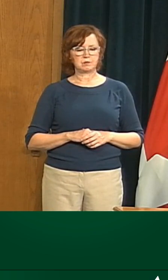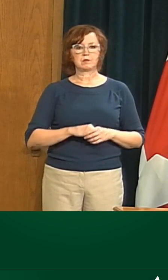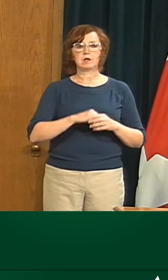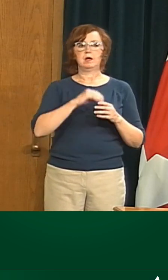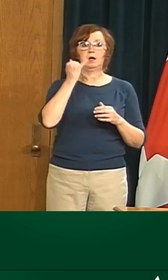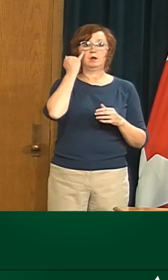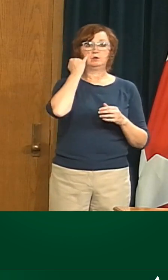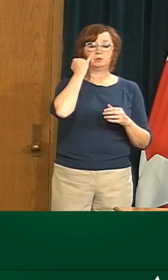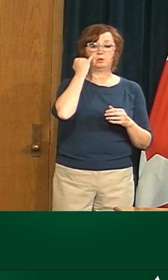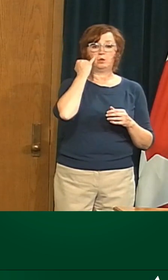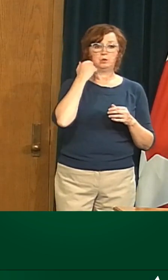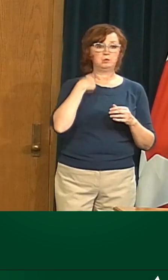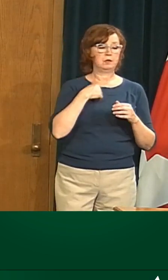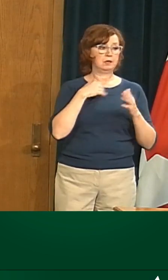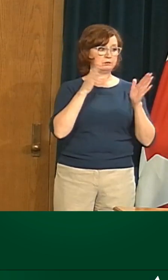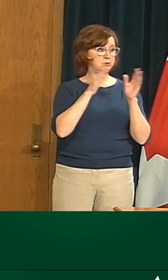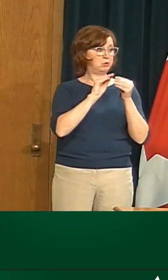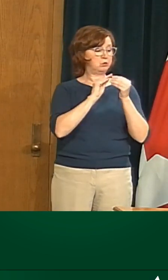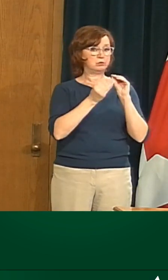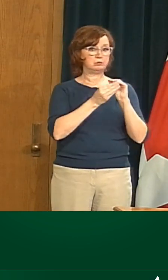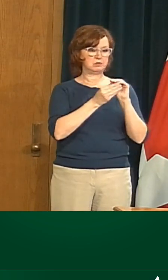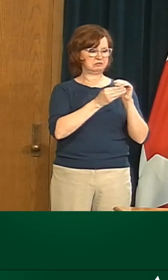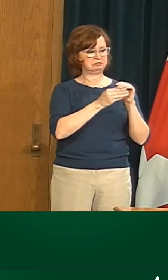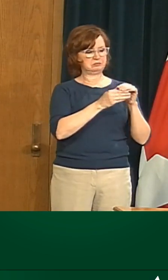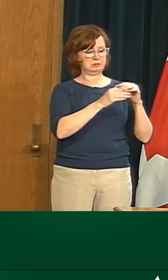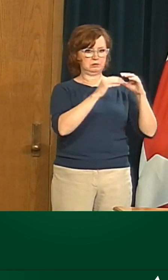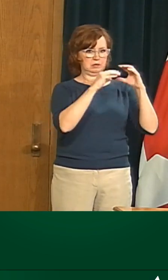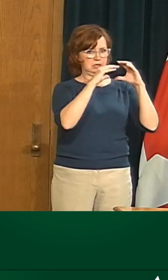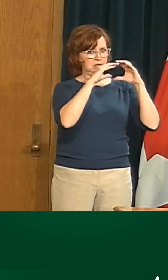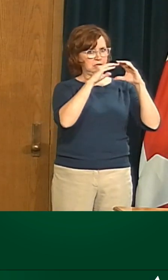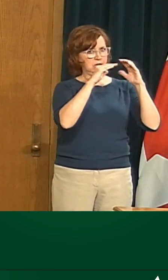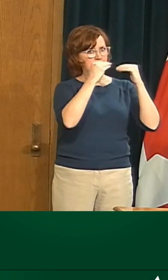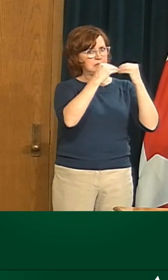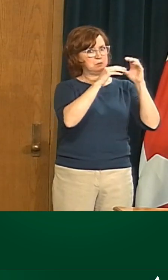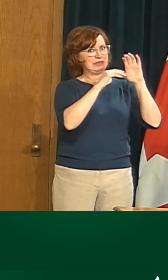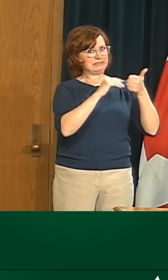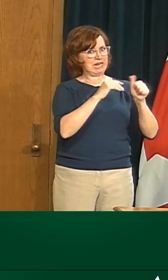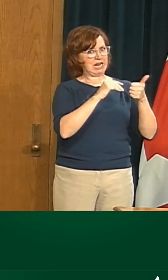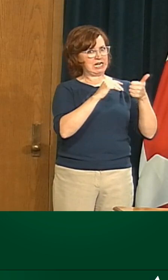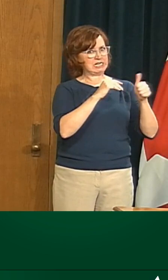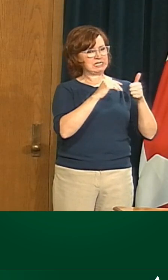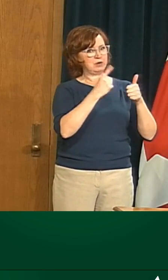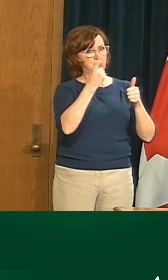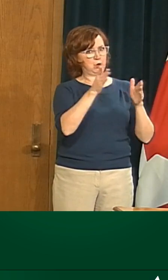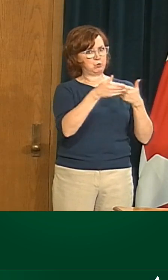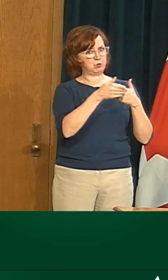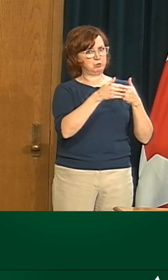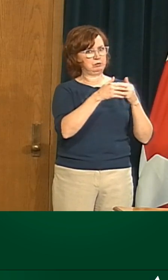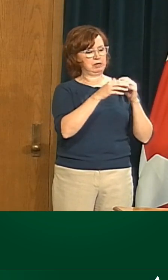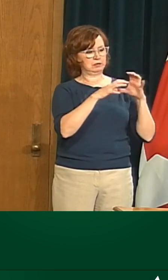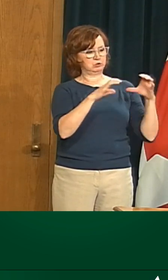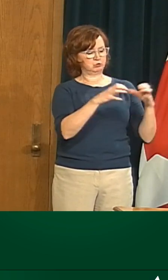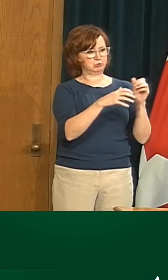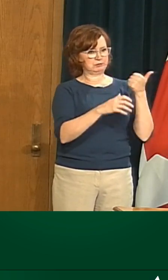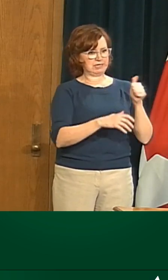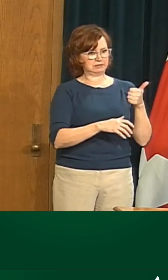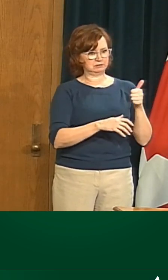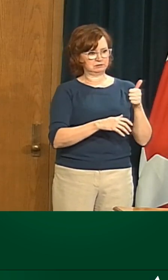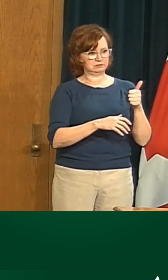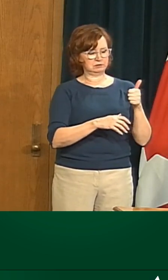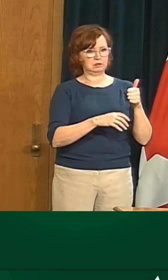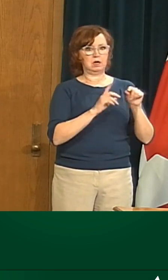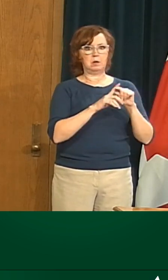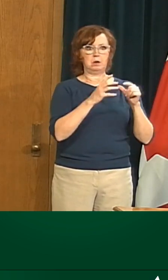above 20, we'll need to understand what is the setting for that exposure. If we can explain the setting, if it's